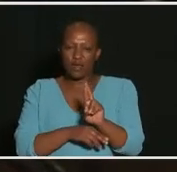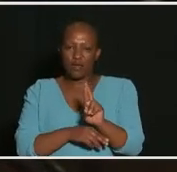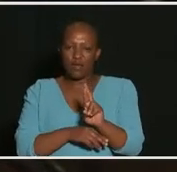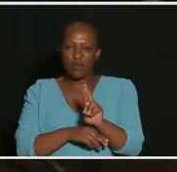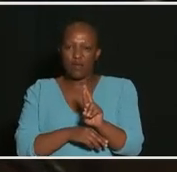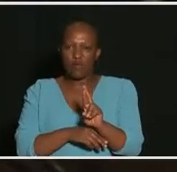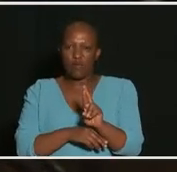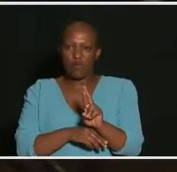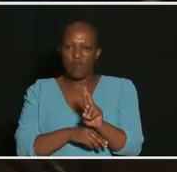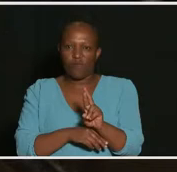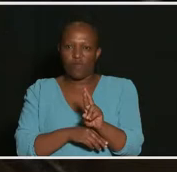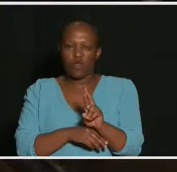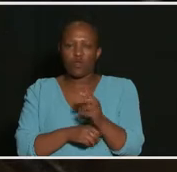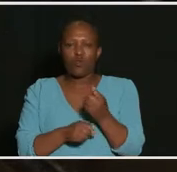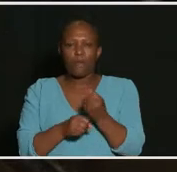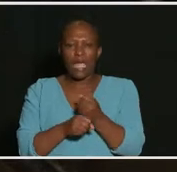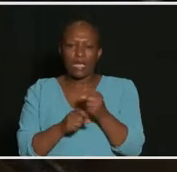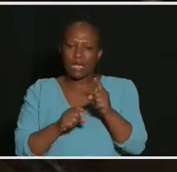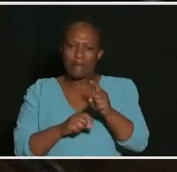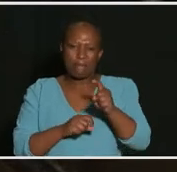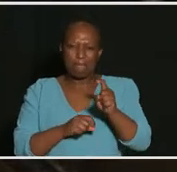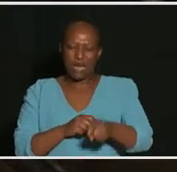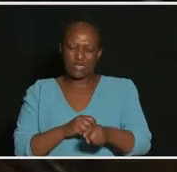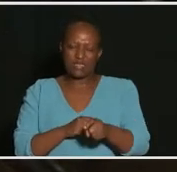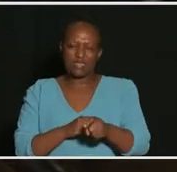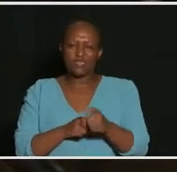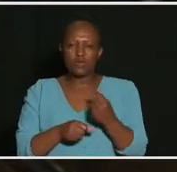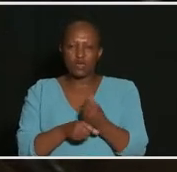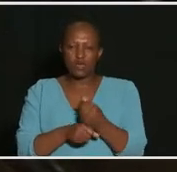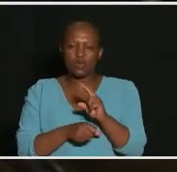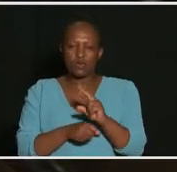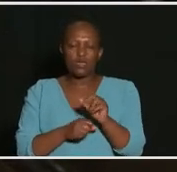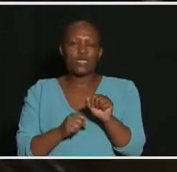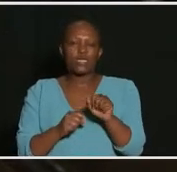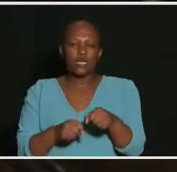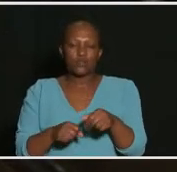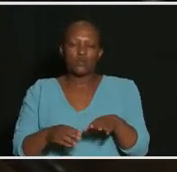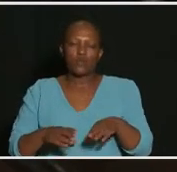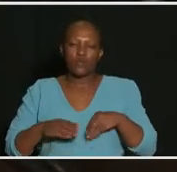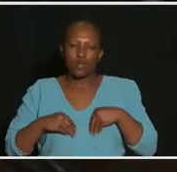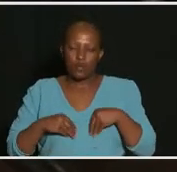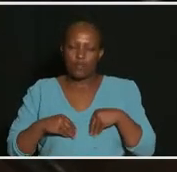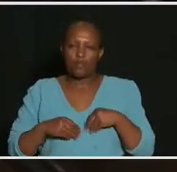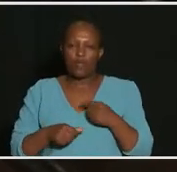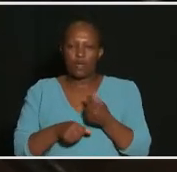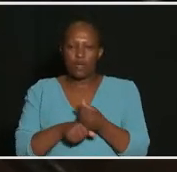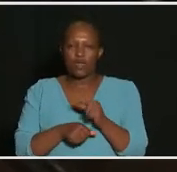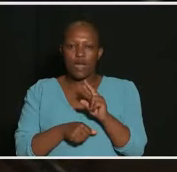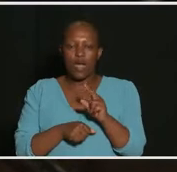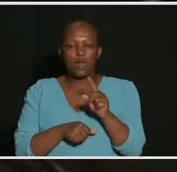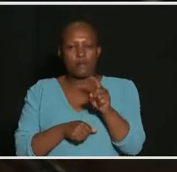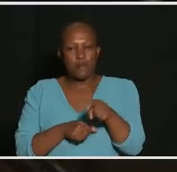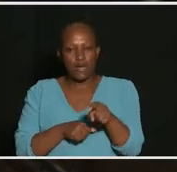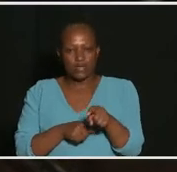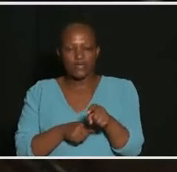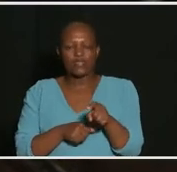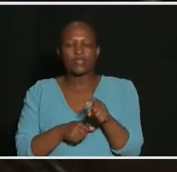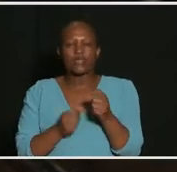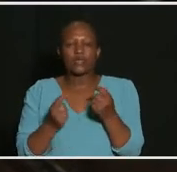making it compulsory yes we appreciate that the grade R is going to be compulsory